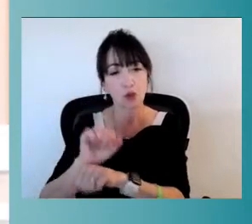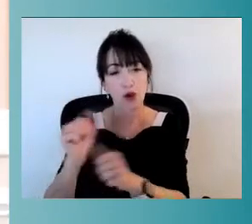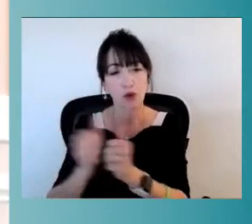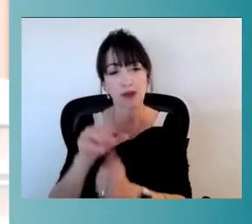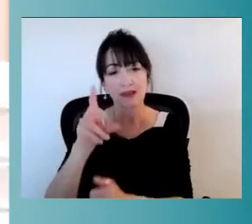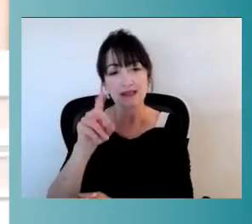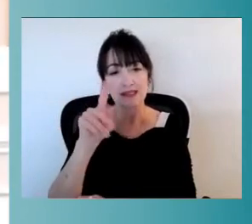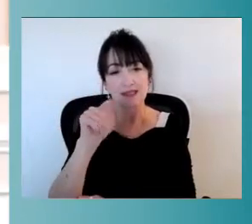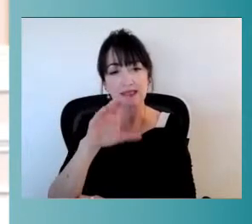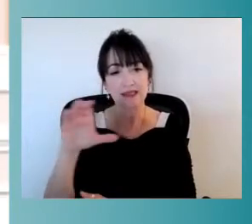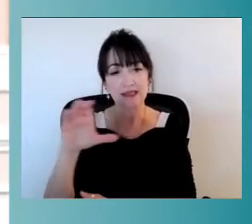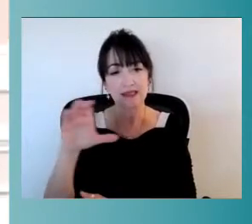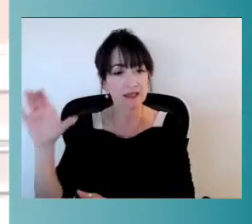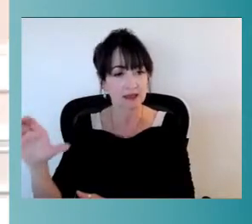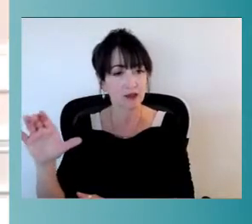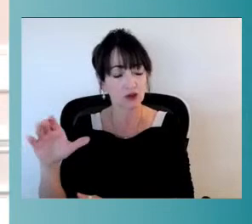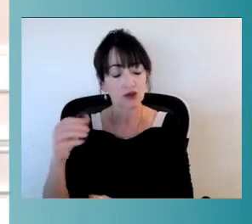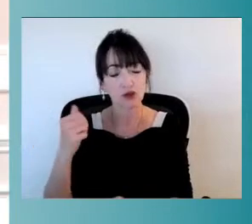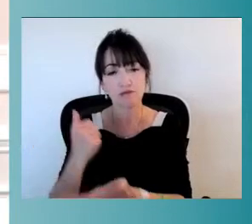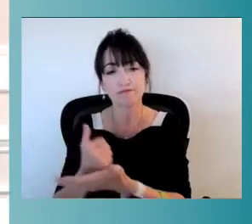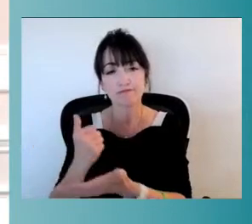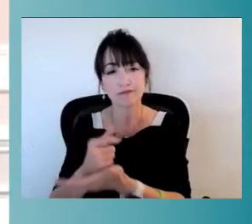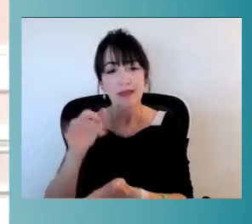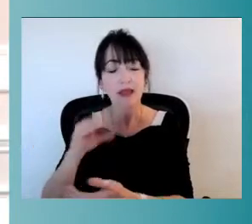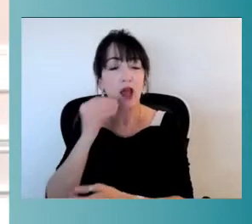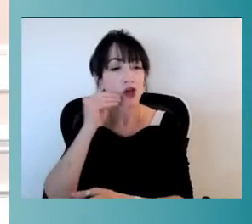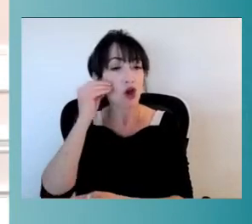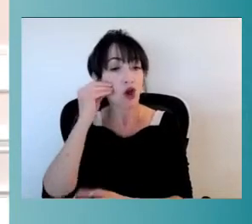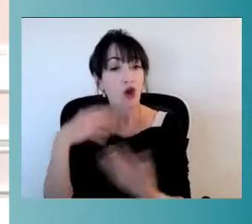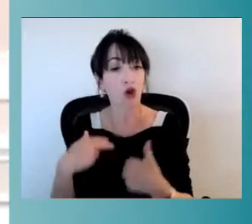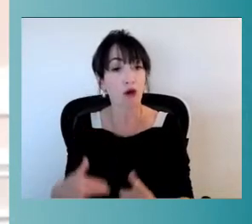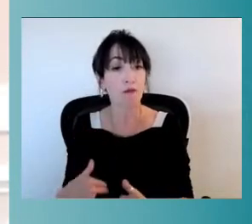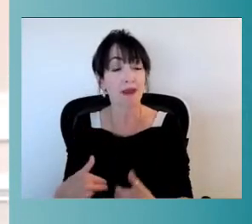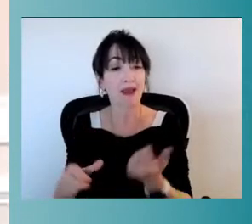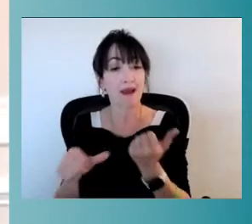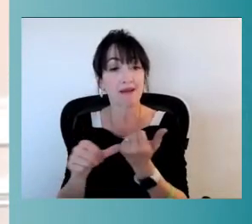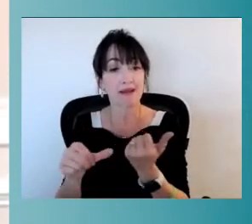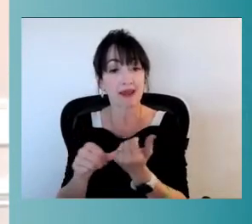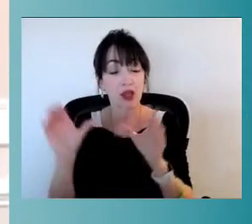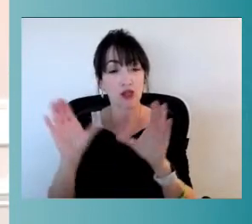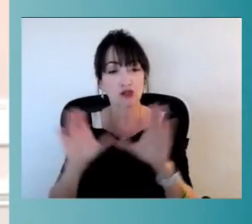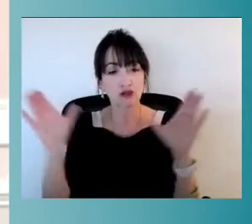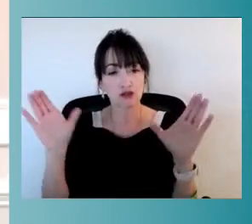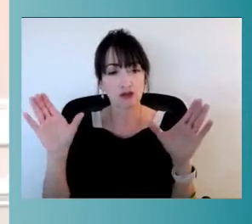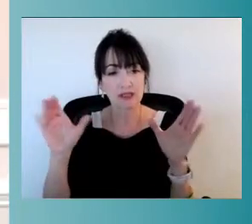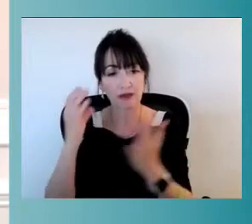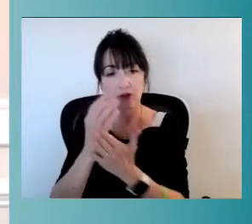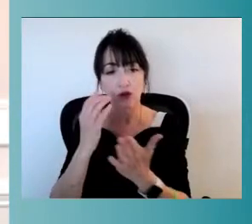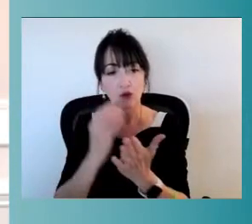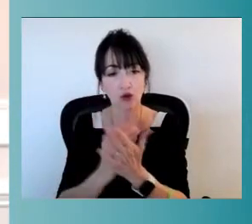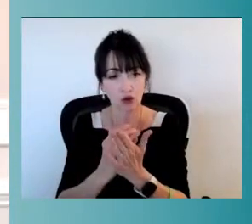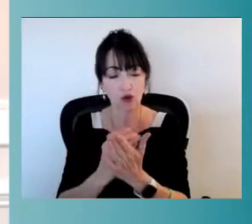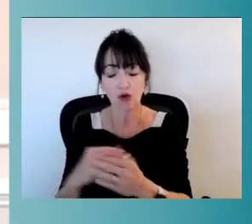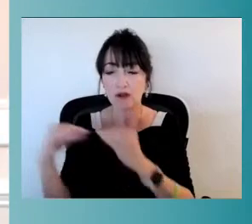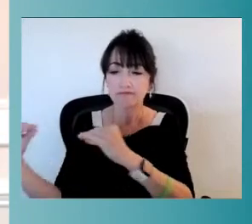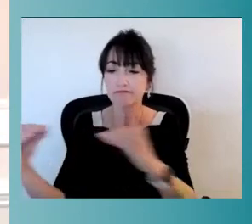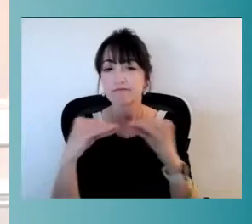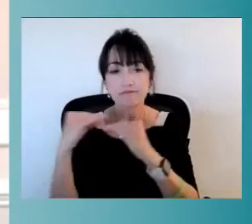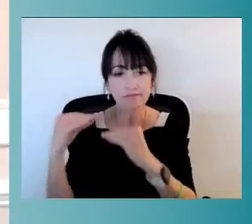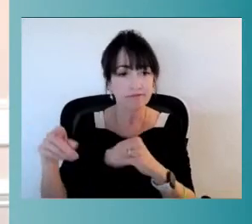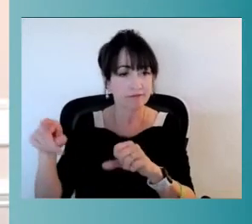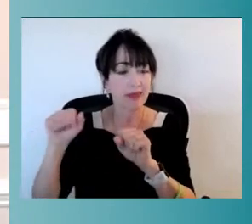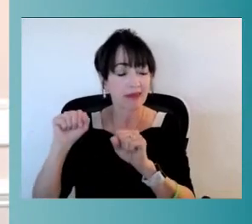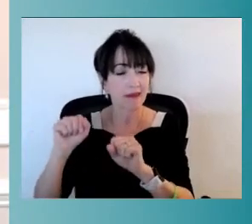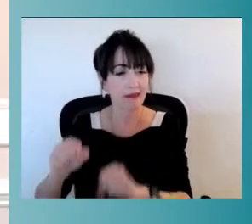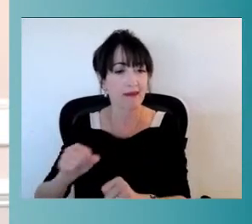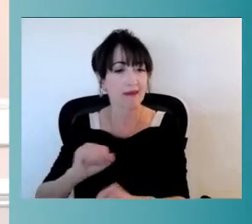to offer a home health aid certificate course to inmates, qualifying them to be patient care companion workers.